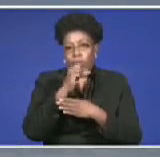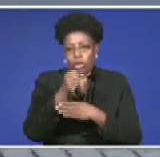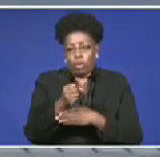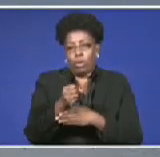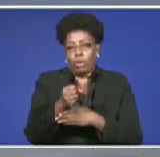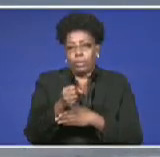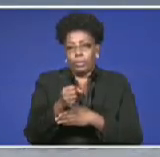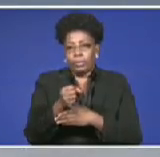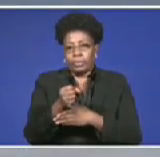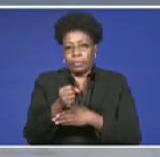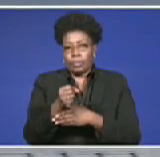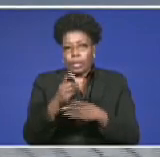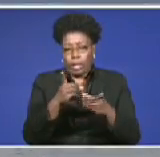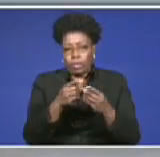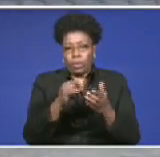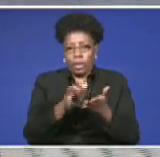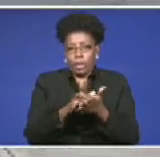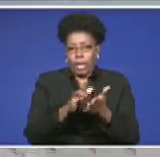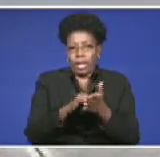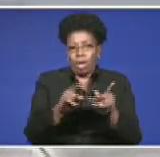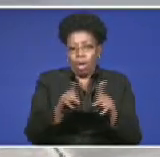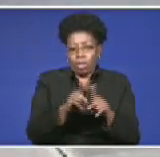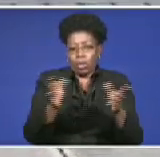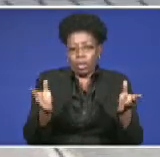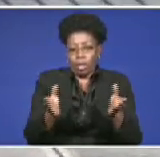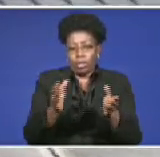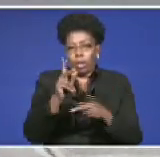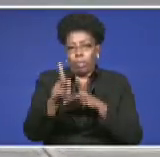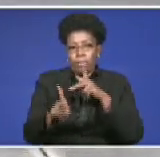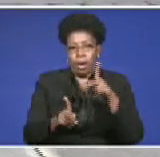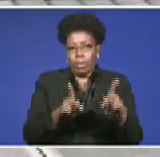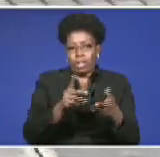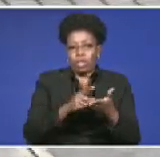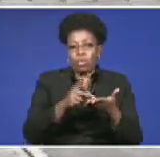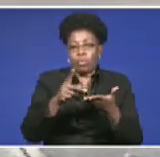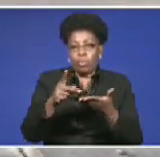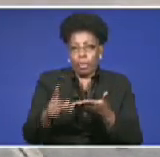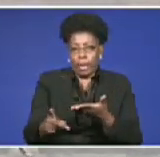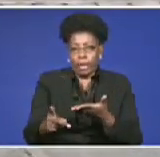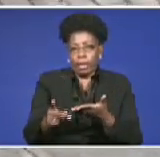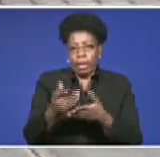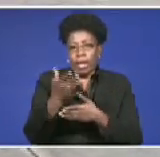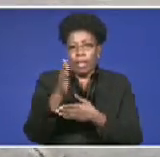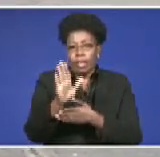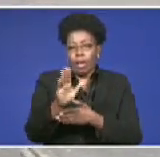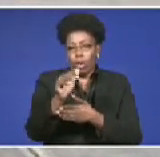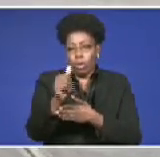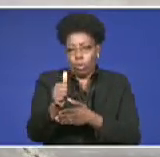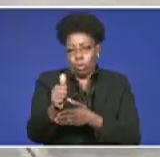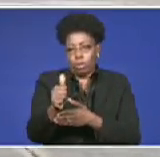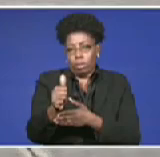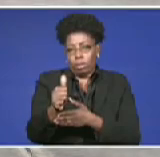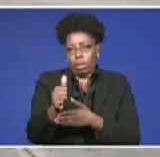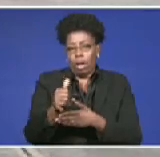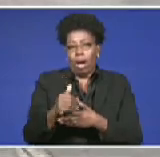the obligations to the board are met. I also urge the public to pay their contributions, because you can't get a